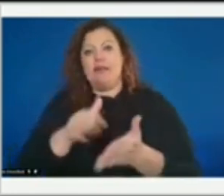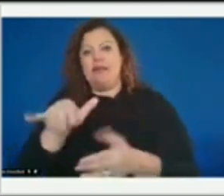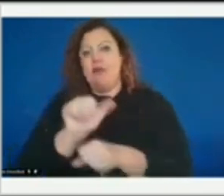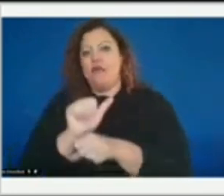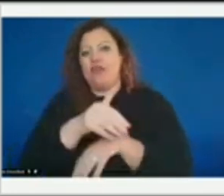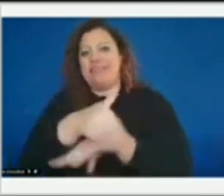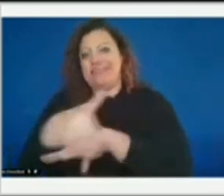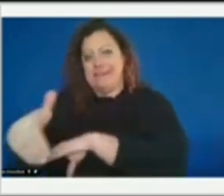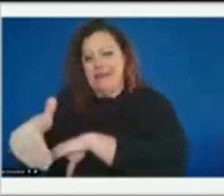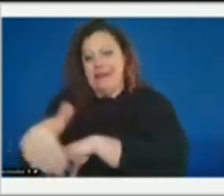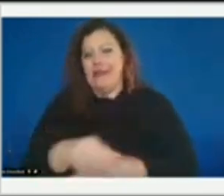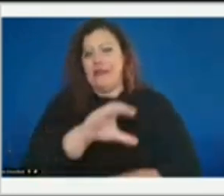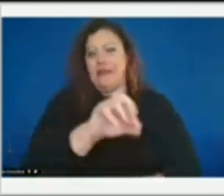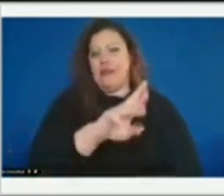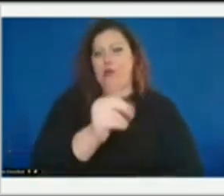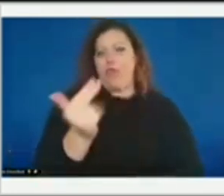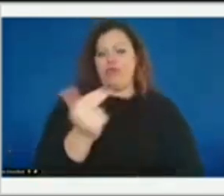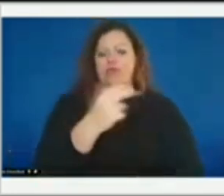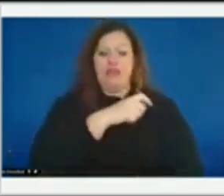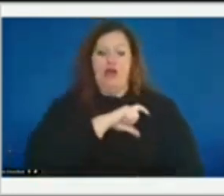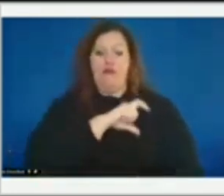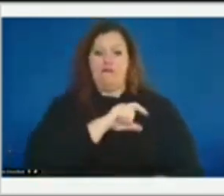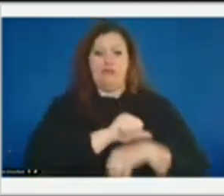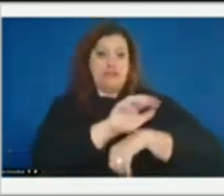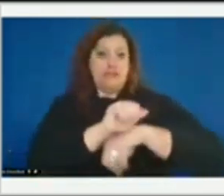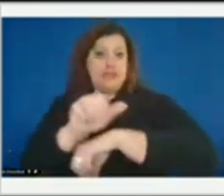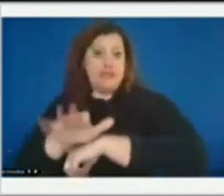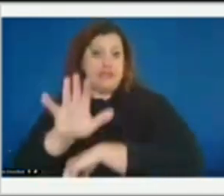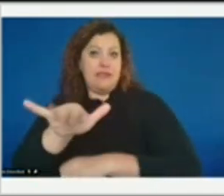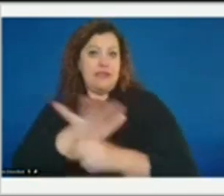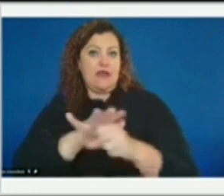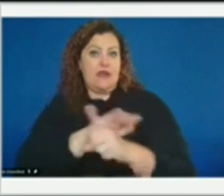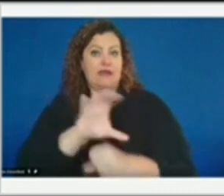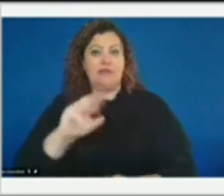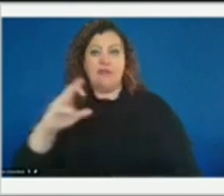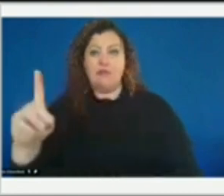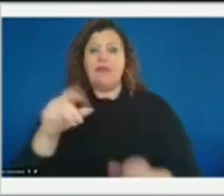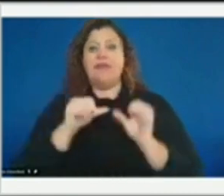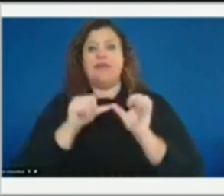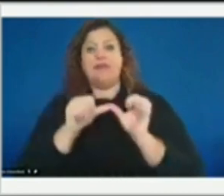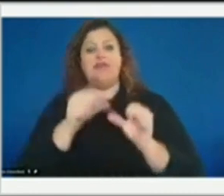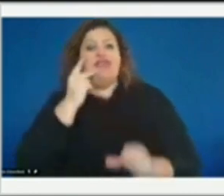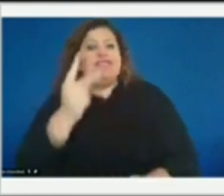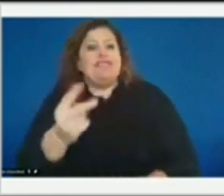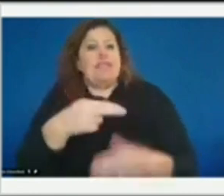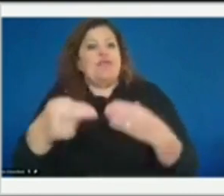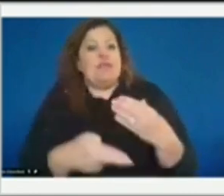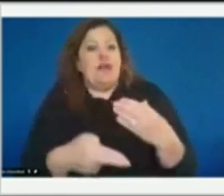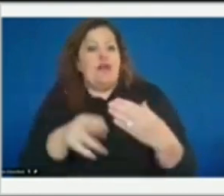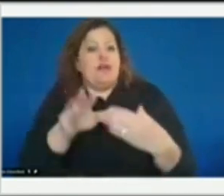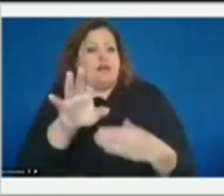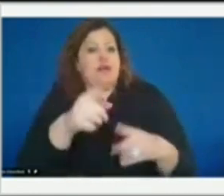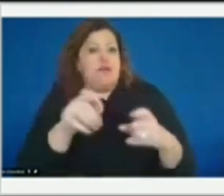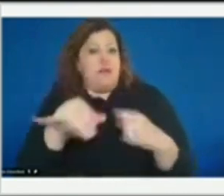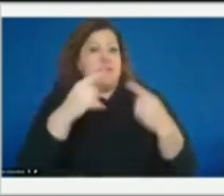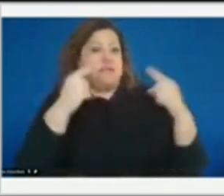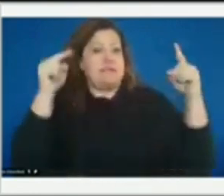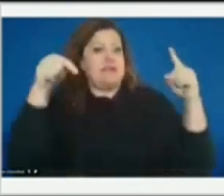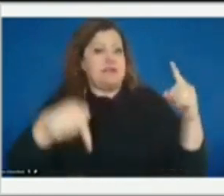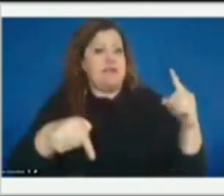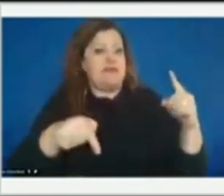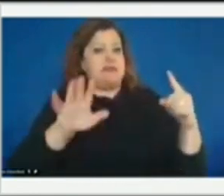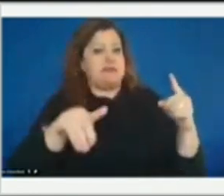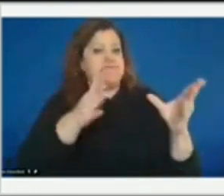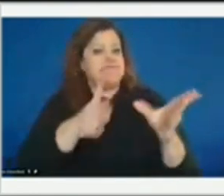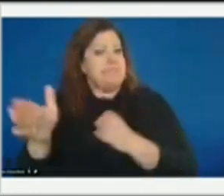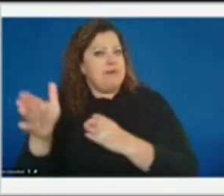officers are deployed to these areas, and CMPD is continuing to see the results of this, the success of this initiative. In the